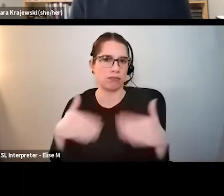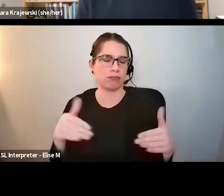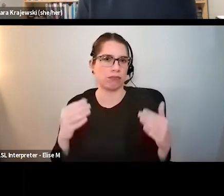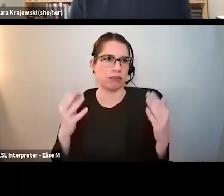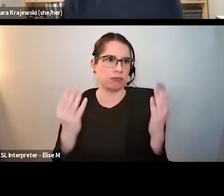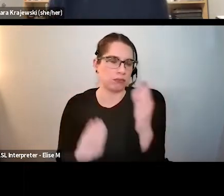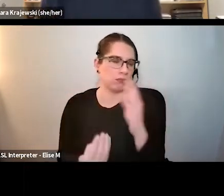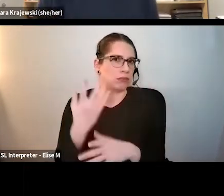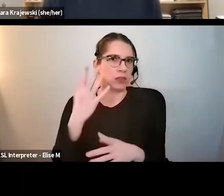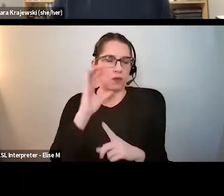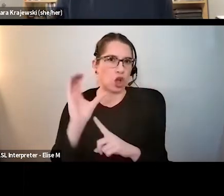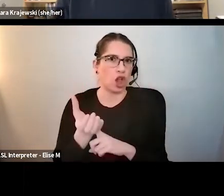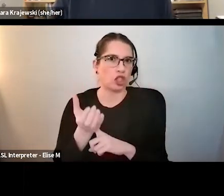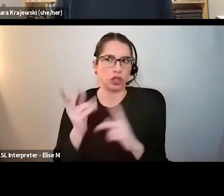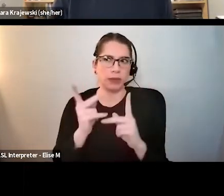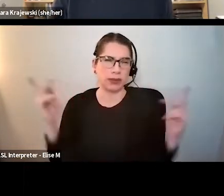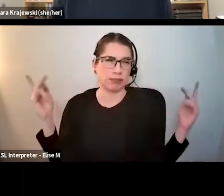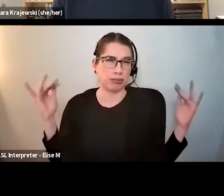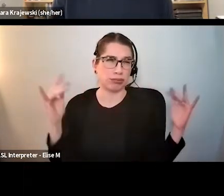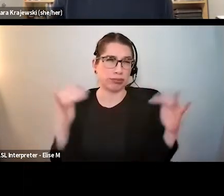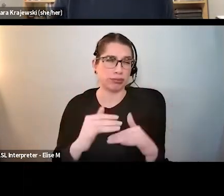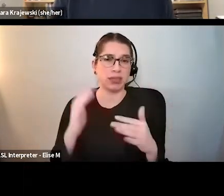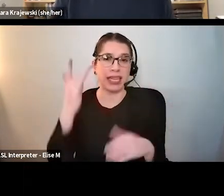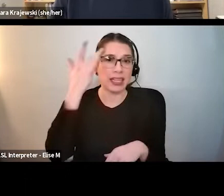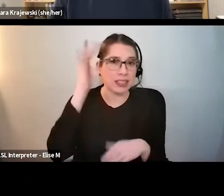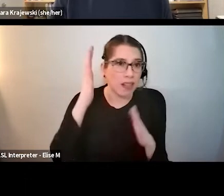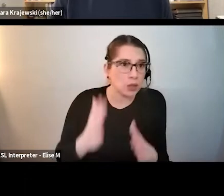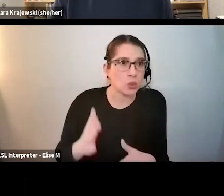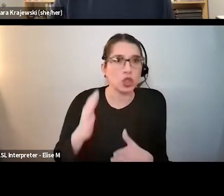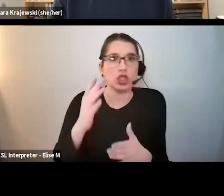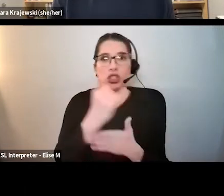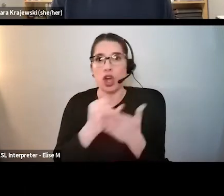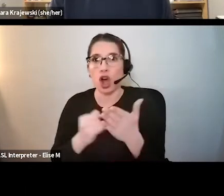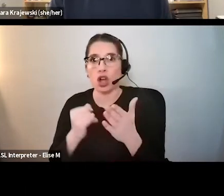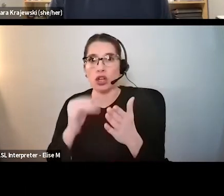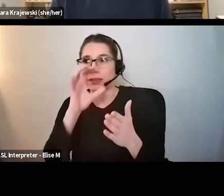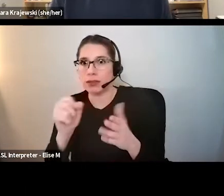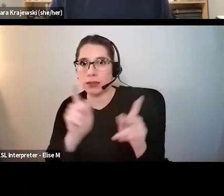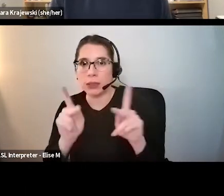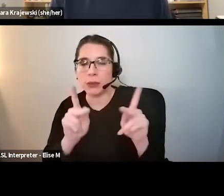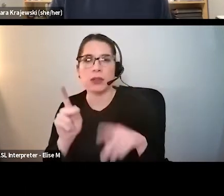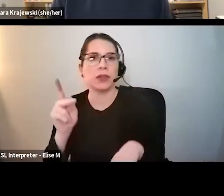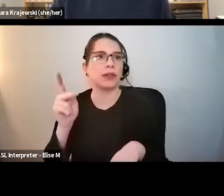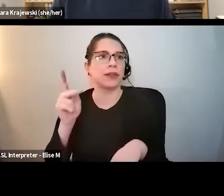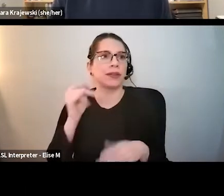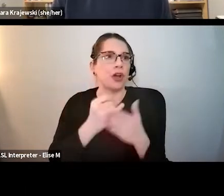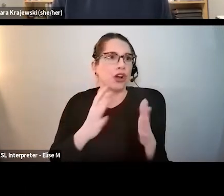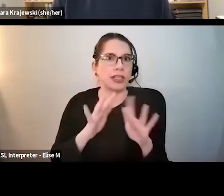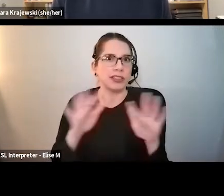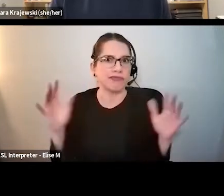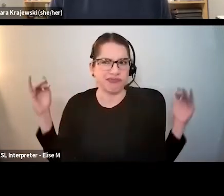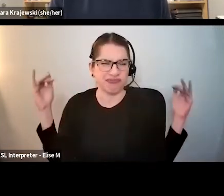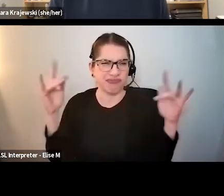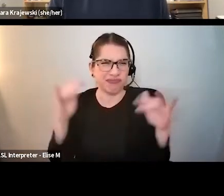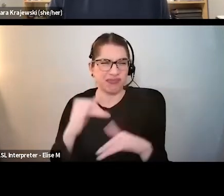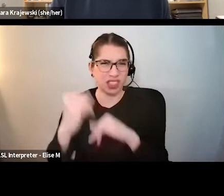artists, intellectuals, political activists, and arts patrons. Among the foreigners flocking to Mexico at the